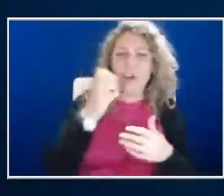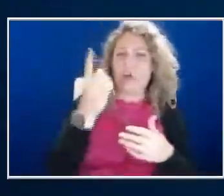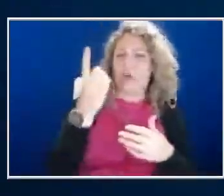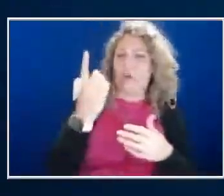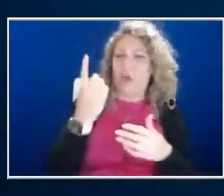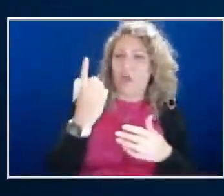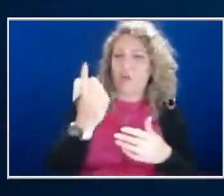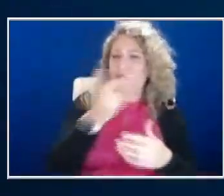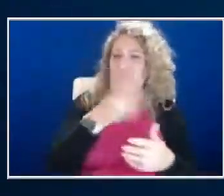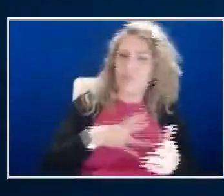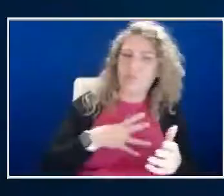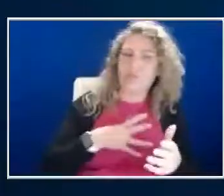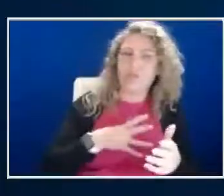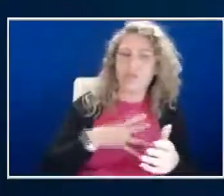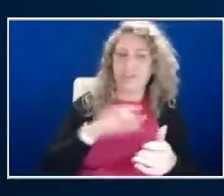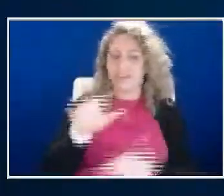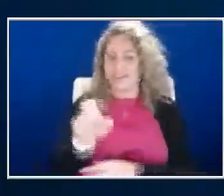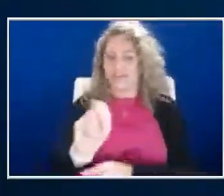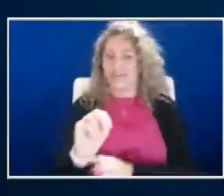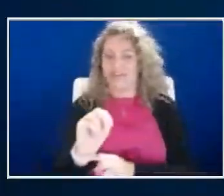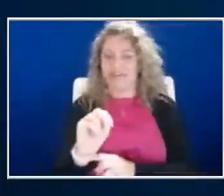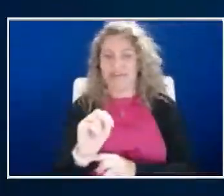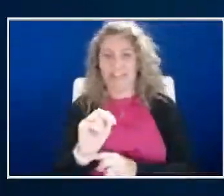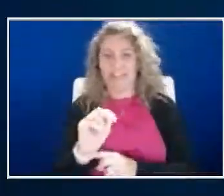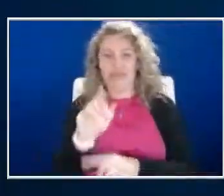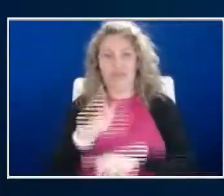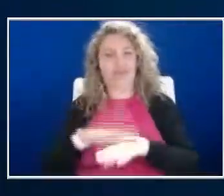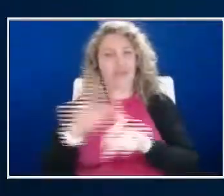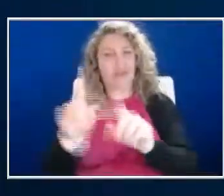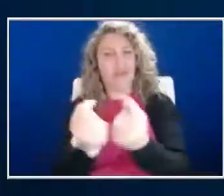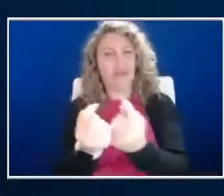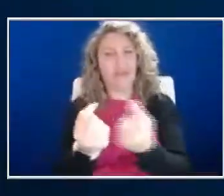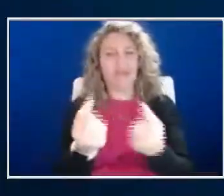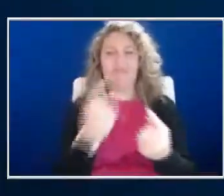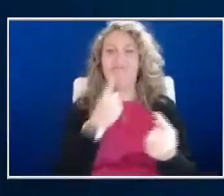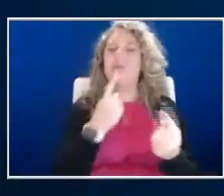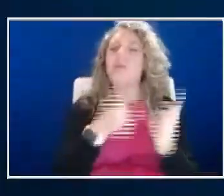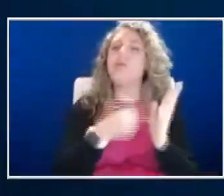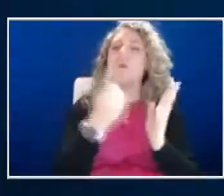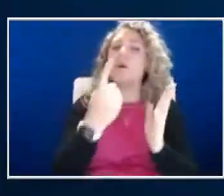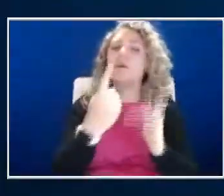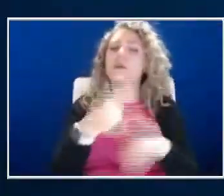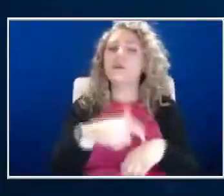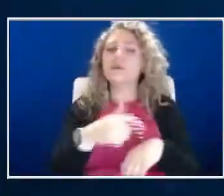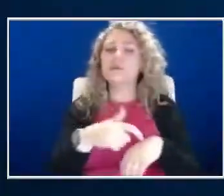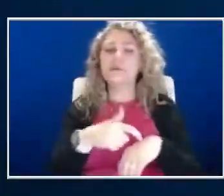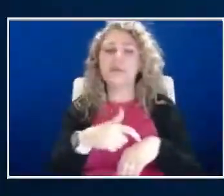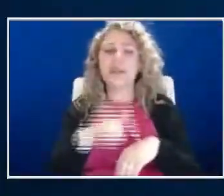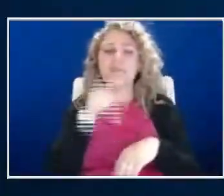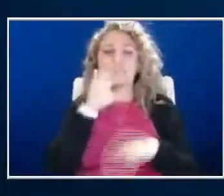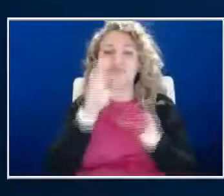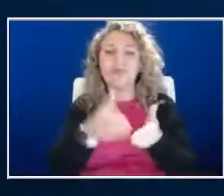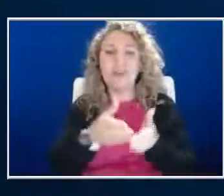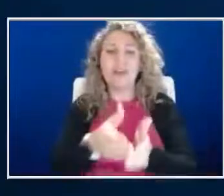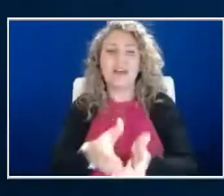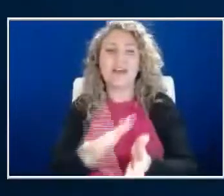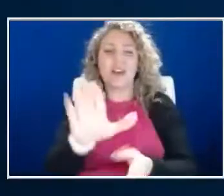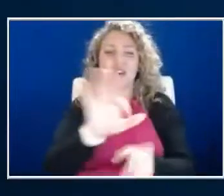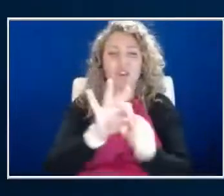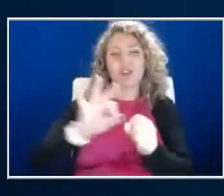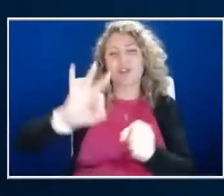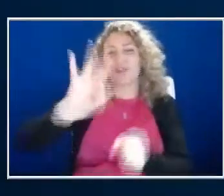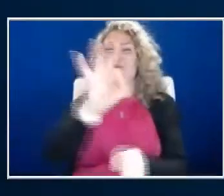of the ladies, Jen on the team, say one time that dragon boating was her soul food,